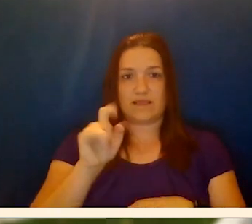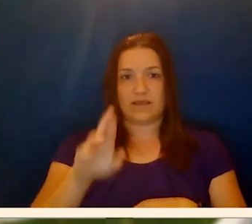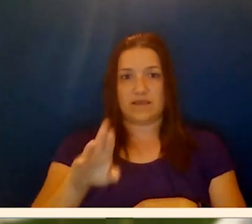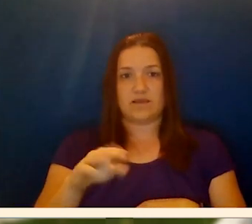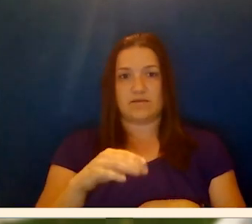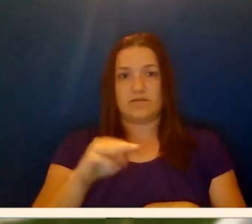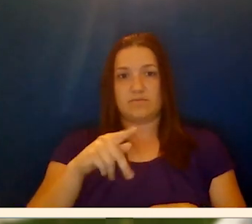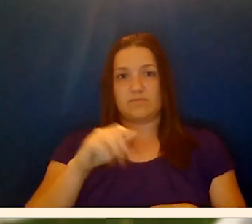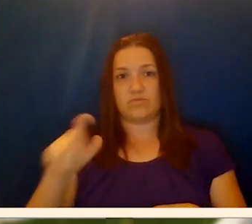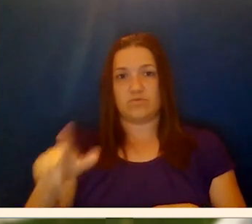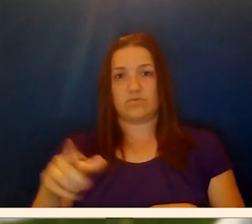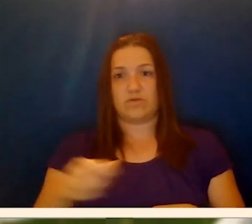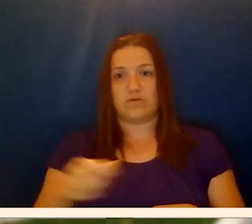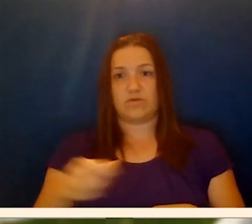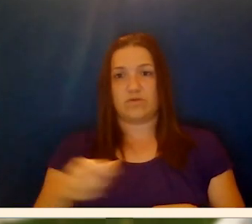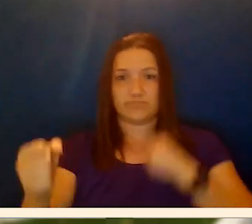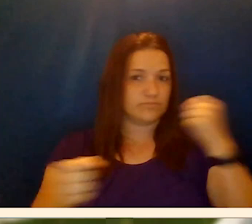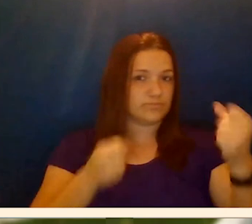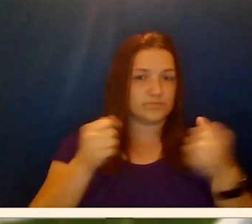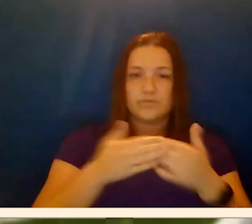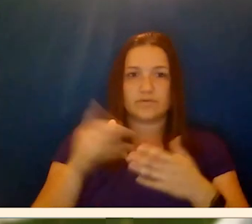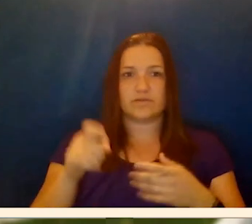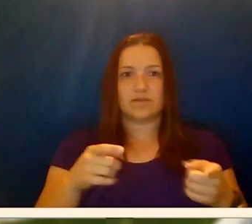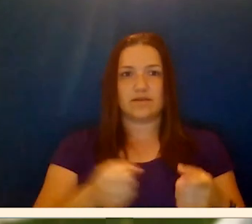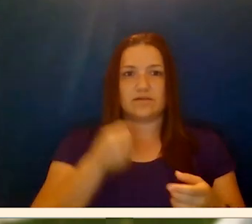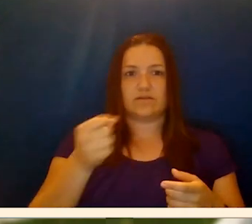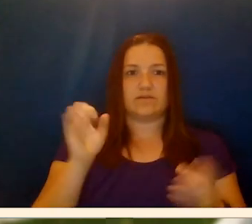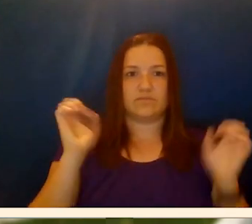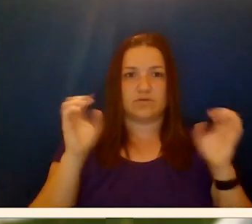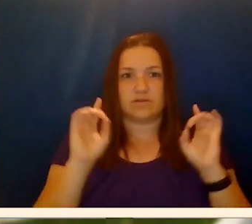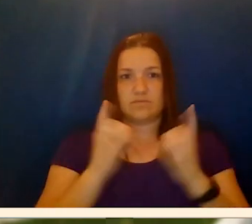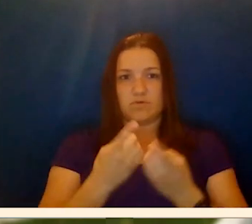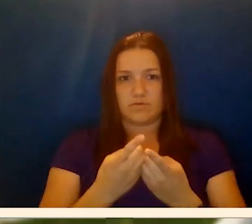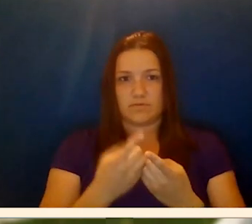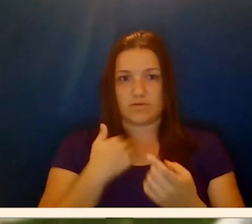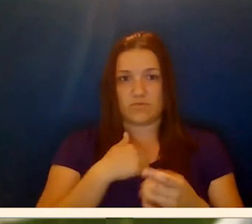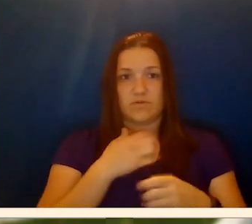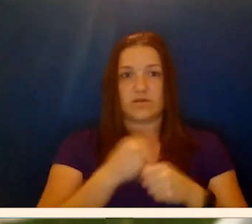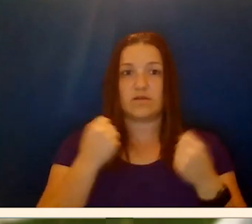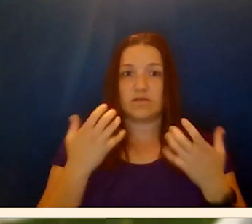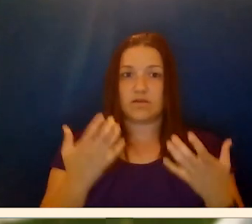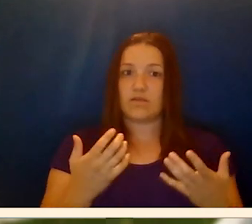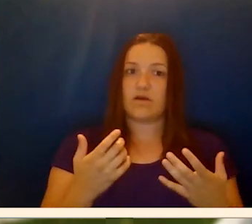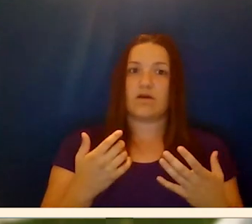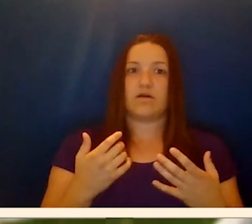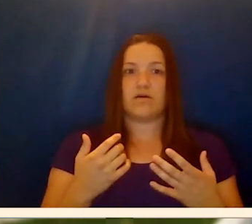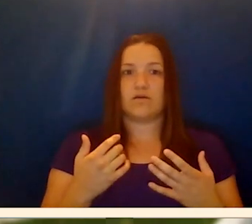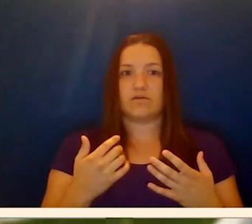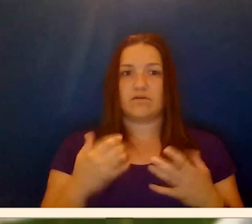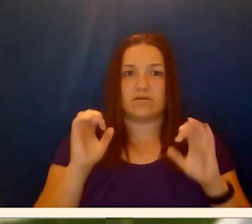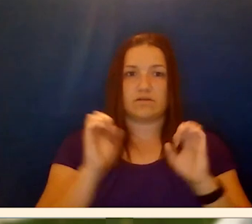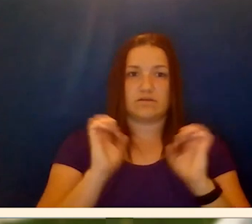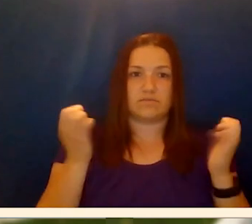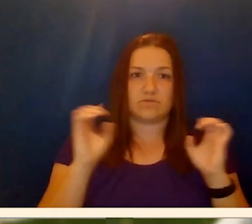and you're assigned wherever they need you. Yes. And so I was assigned to the ED, and you know, we get a lot of flack for, you know, our